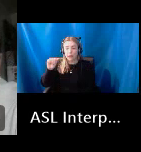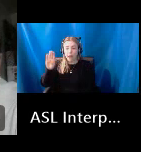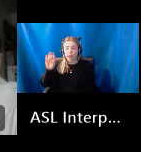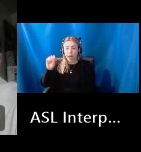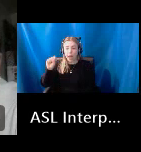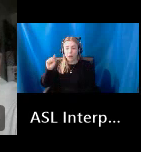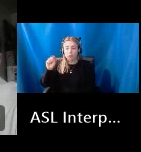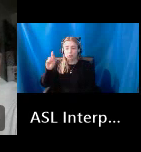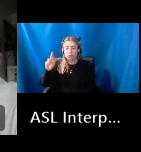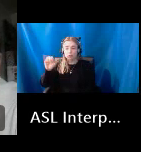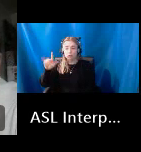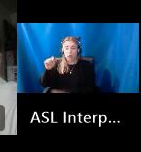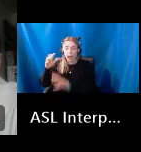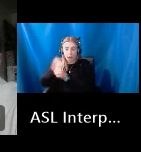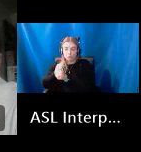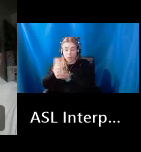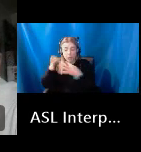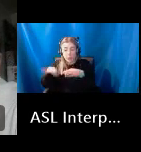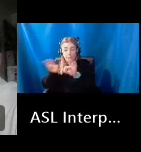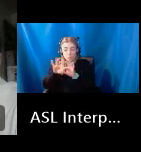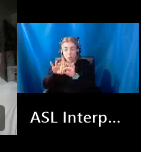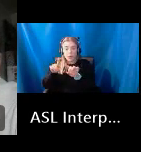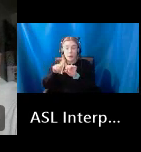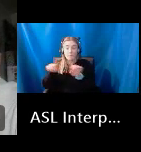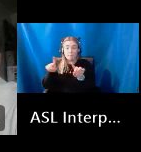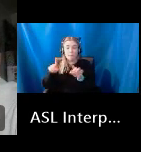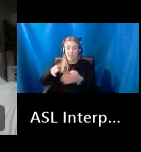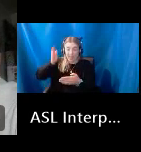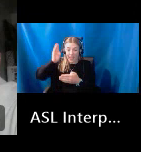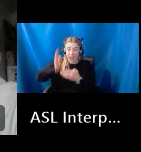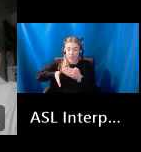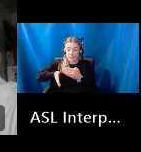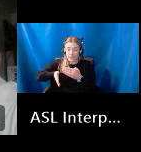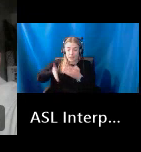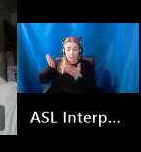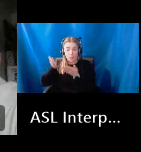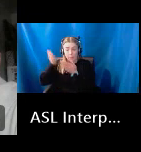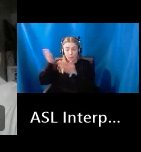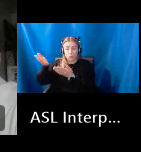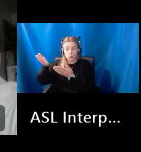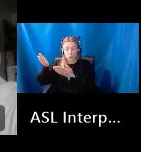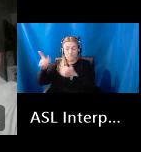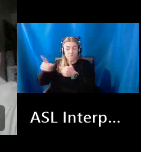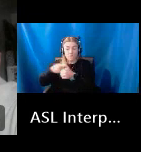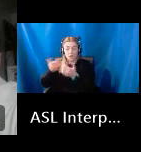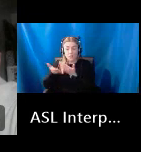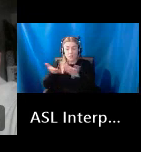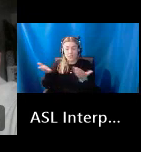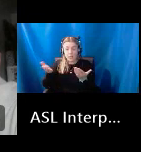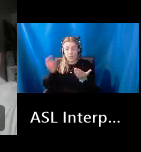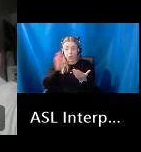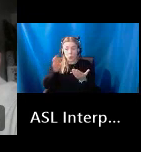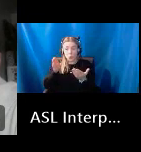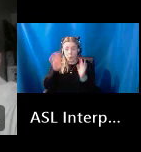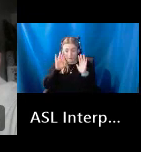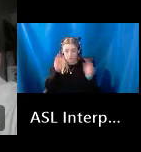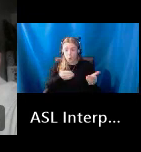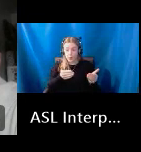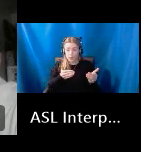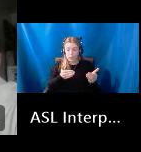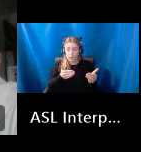the audience an adequate introduction to your research. Your proposal is the first thing we're going to work on. The very first thing,